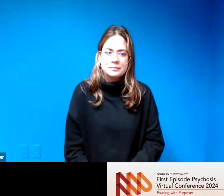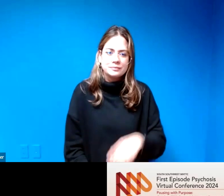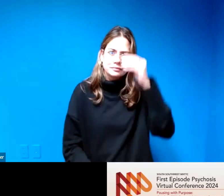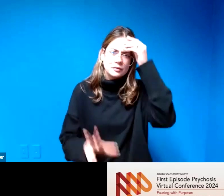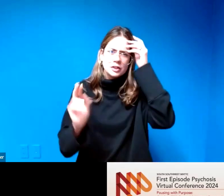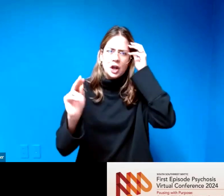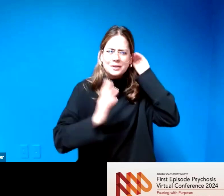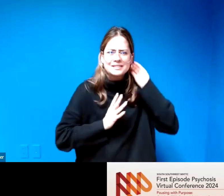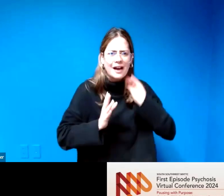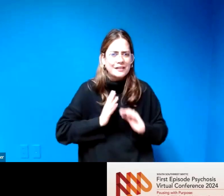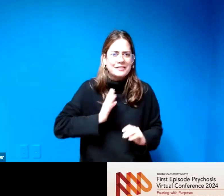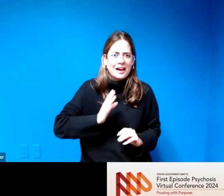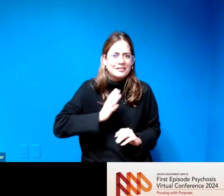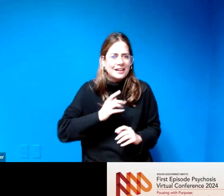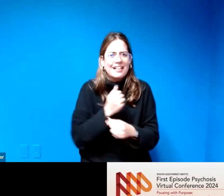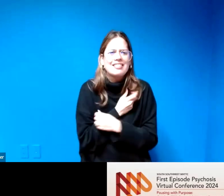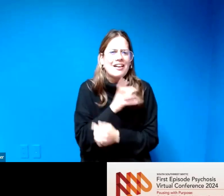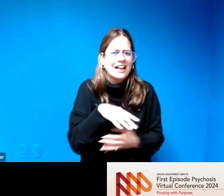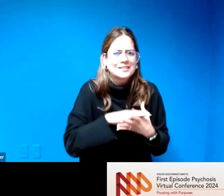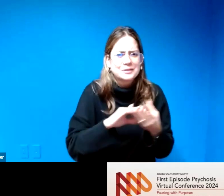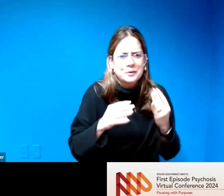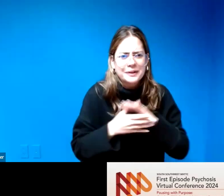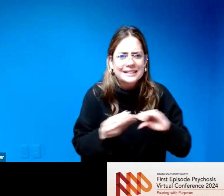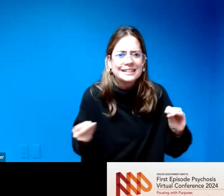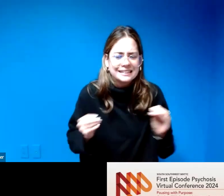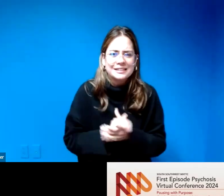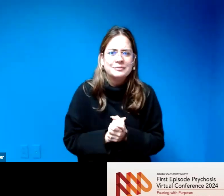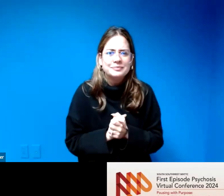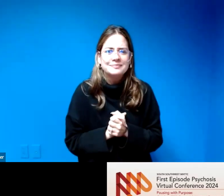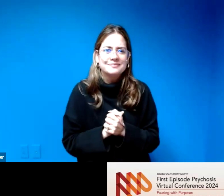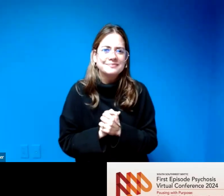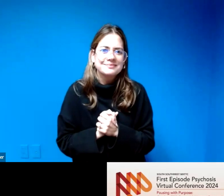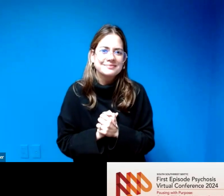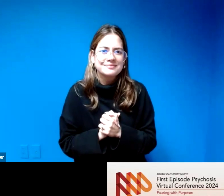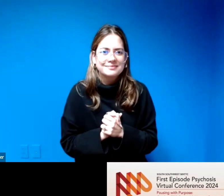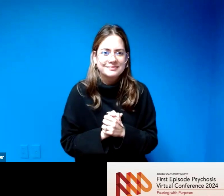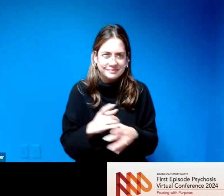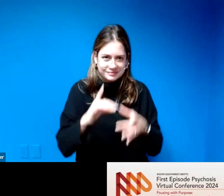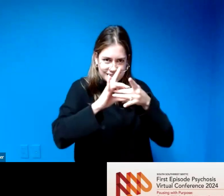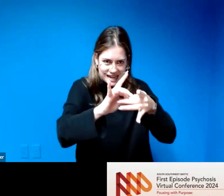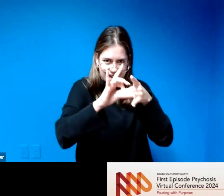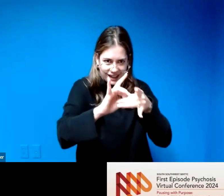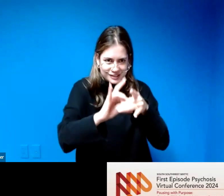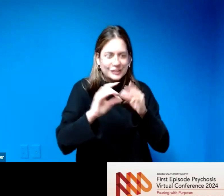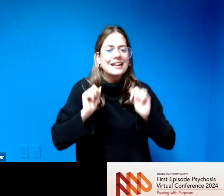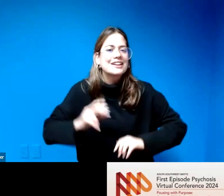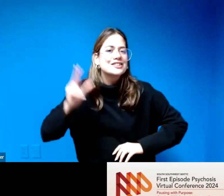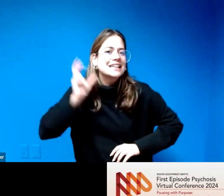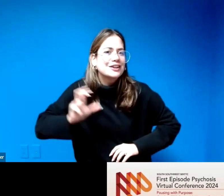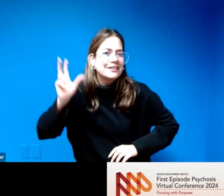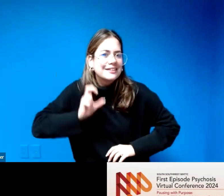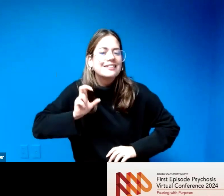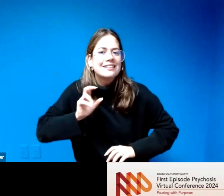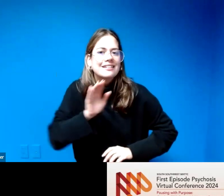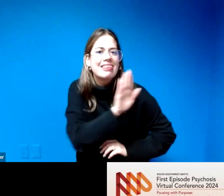No, this is great. And I loved that story and just the connection that I could even just hear